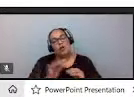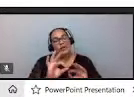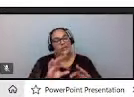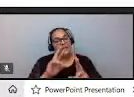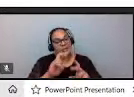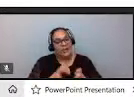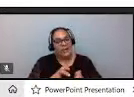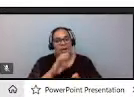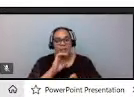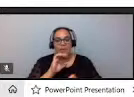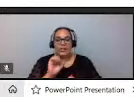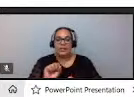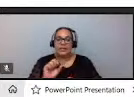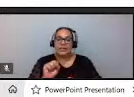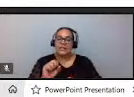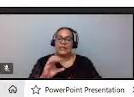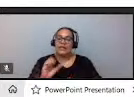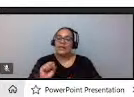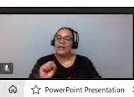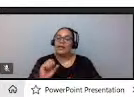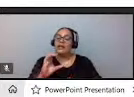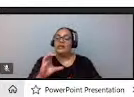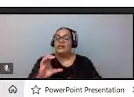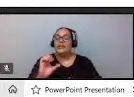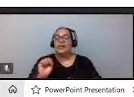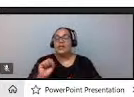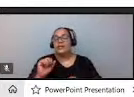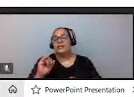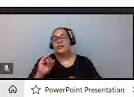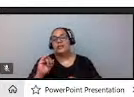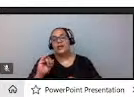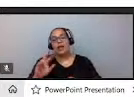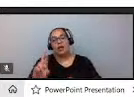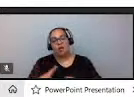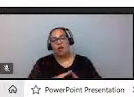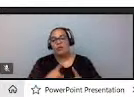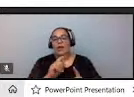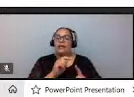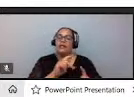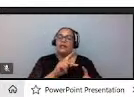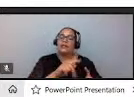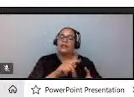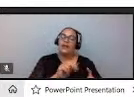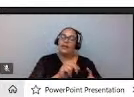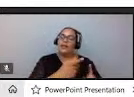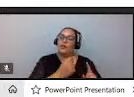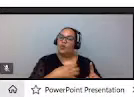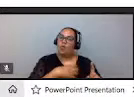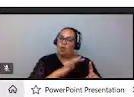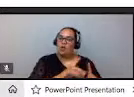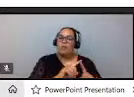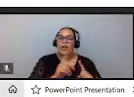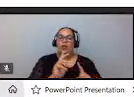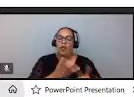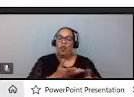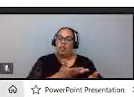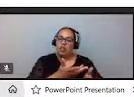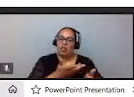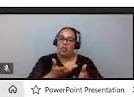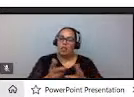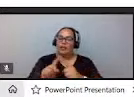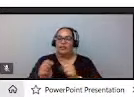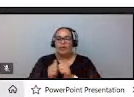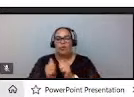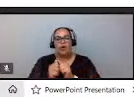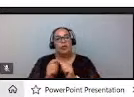study that CSR and tnpa will be doing on their own there will be interactions with the various stakeholders um as